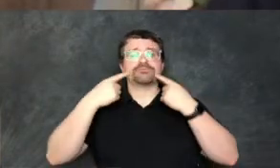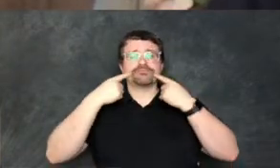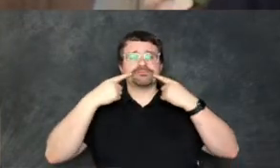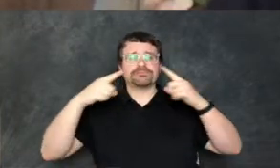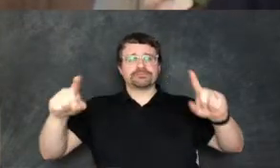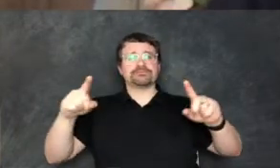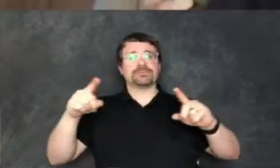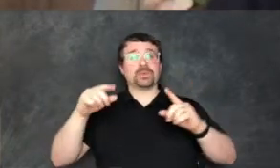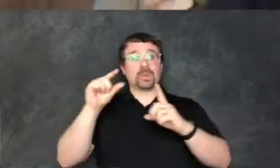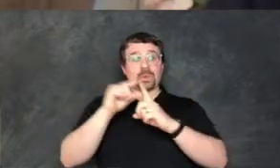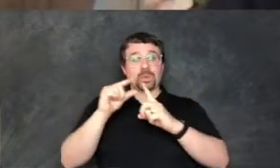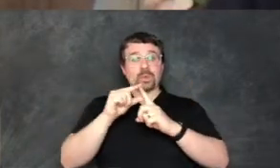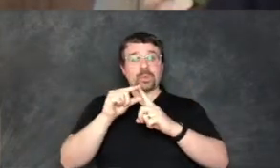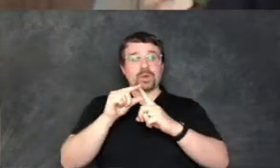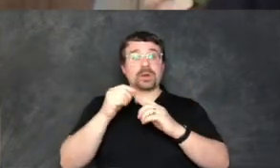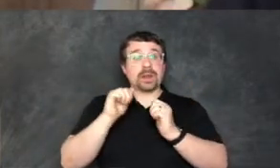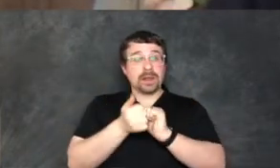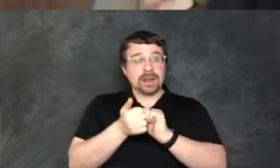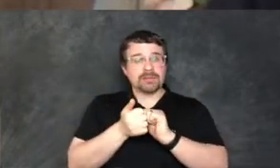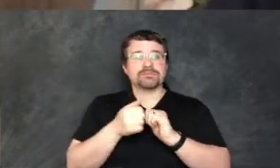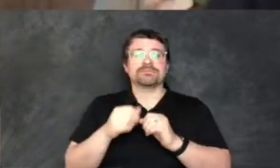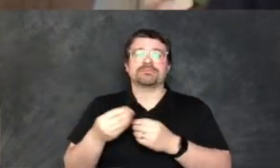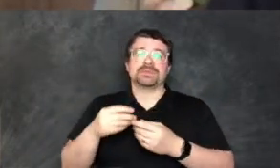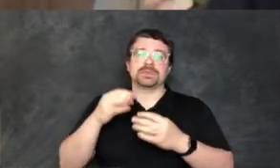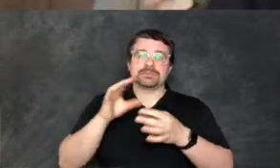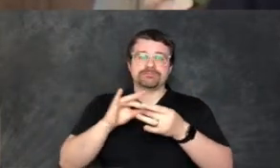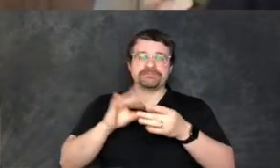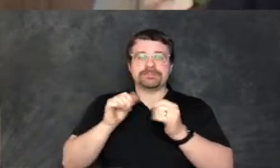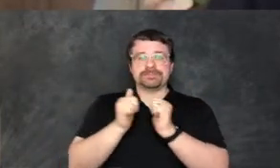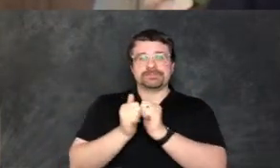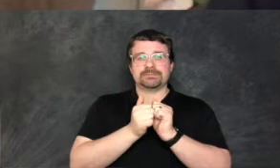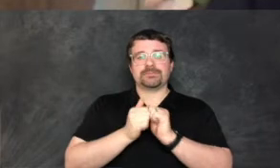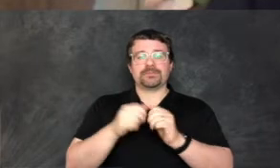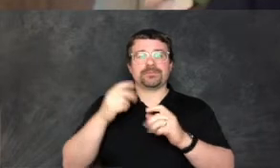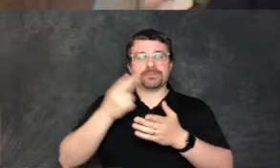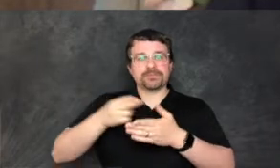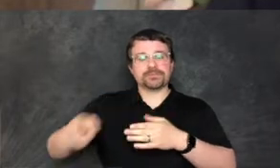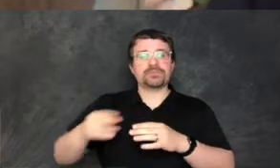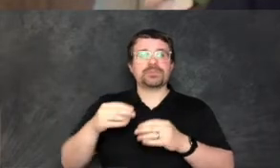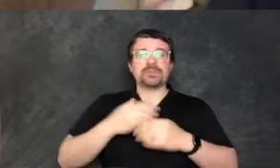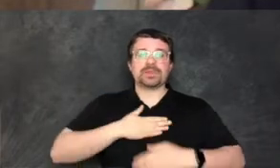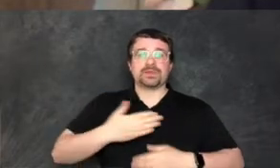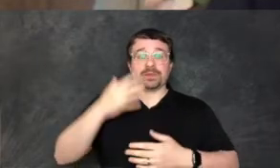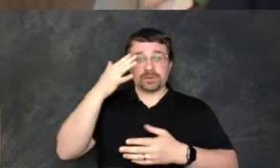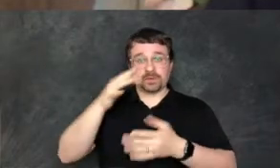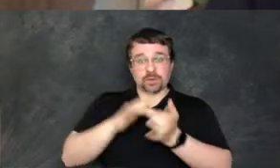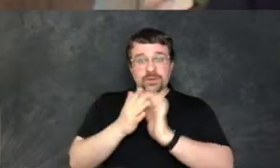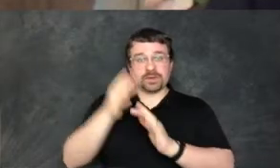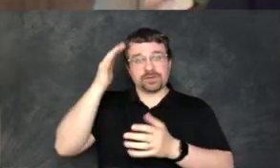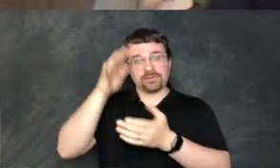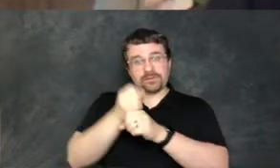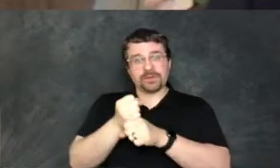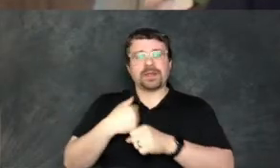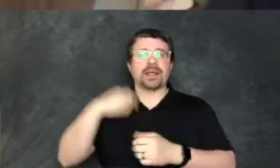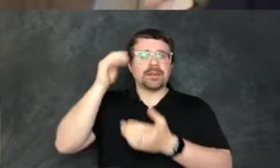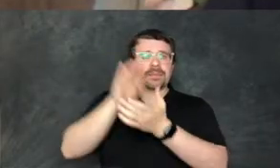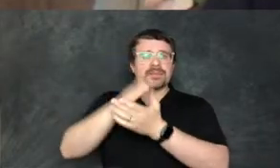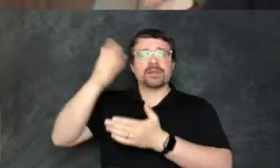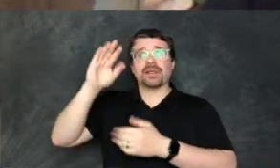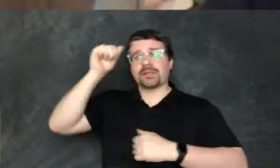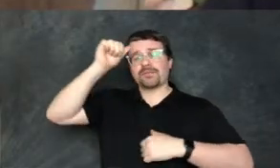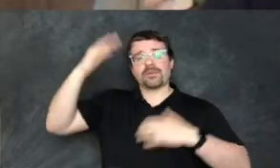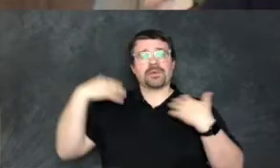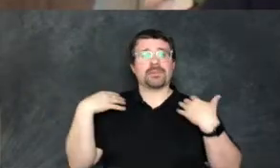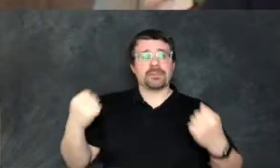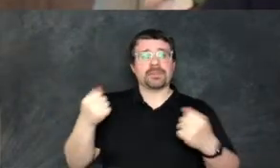And now let us respond to the proclamation of the word by reciting together this historic confession of the Christian faith.